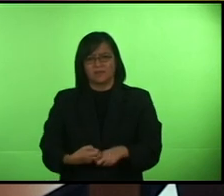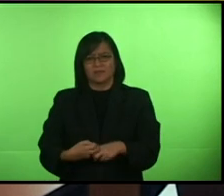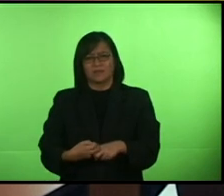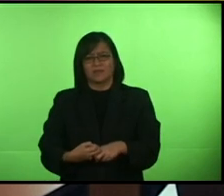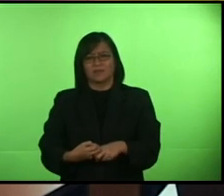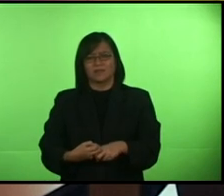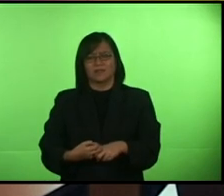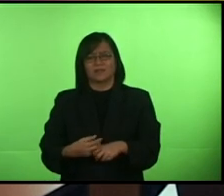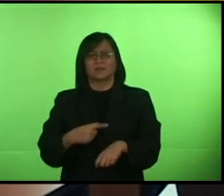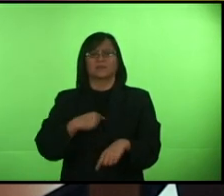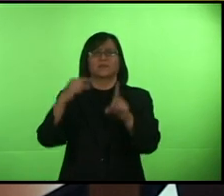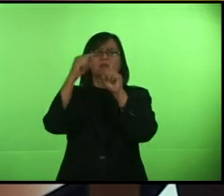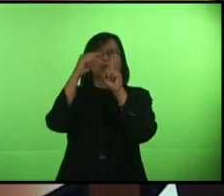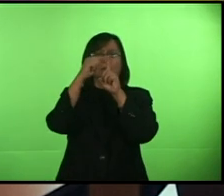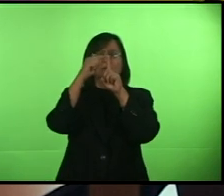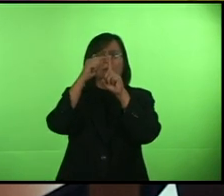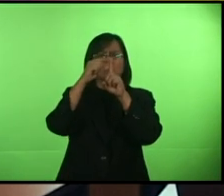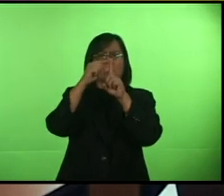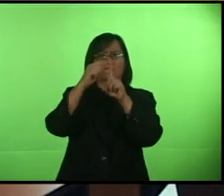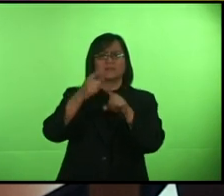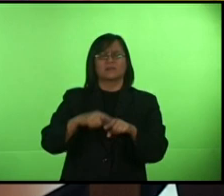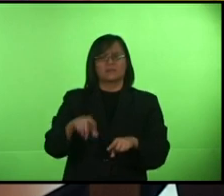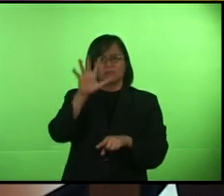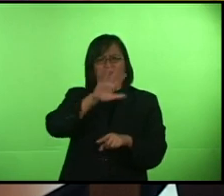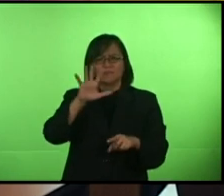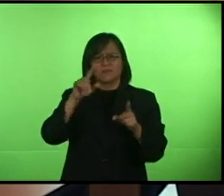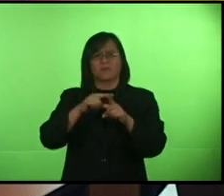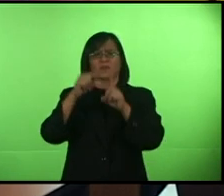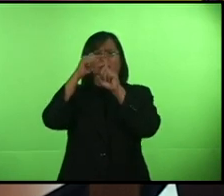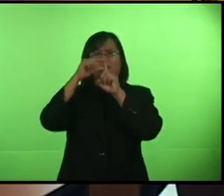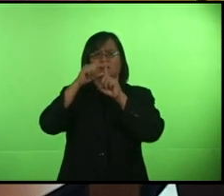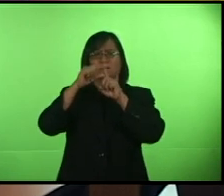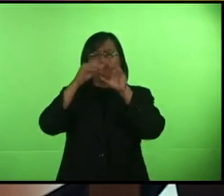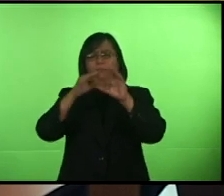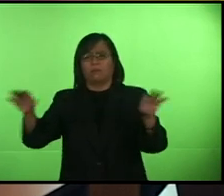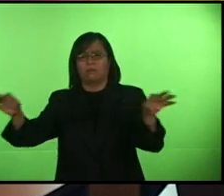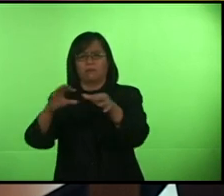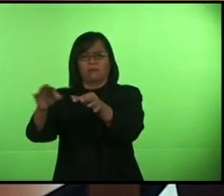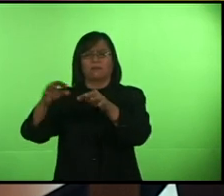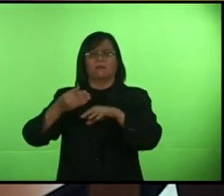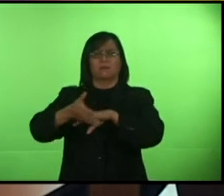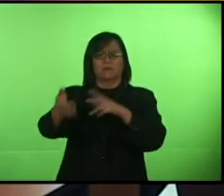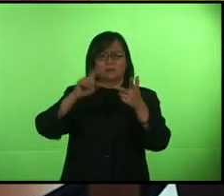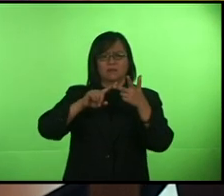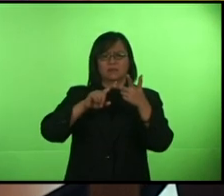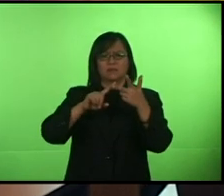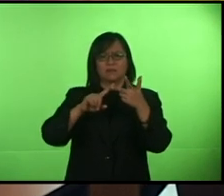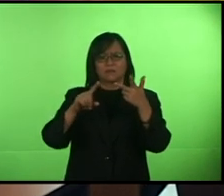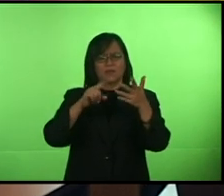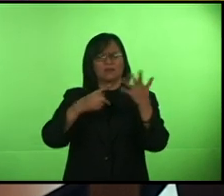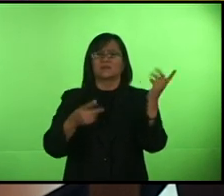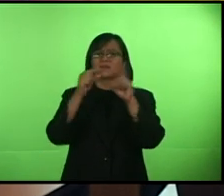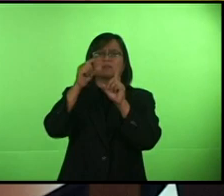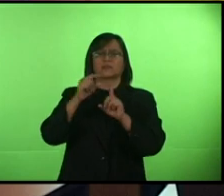to write words that are vague, okay, and exaggerated words, inflected words, and